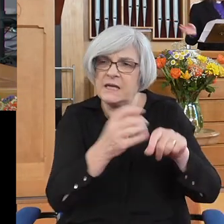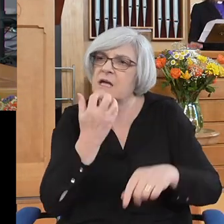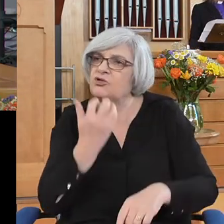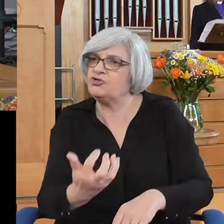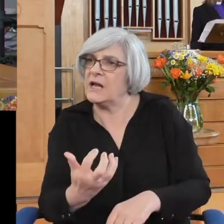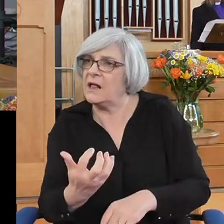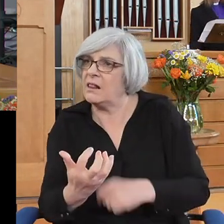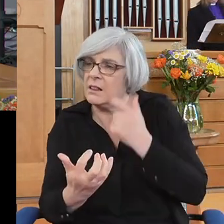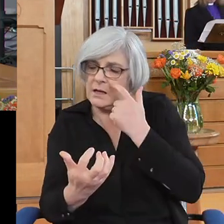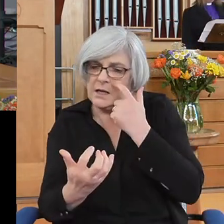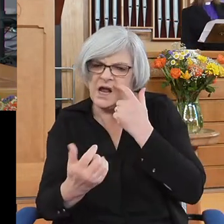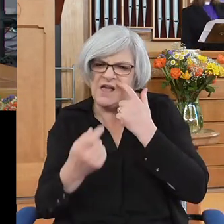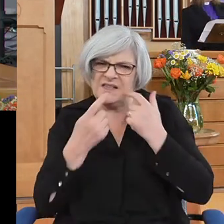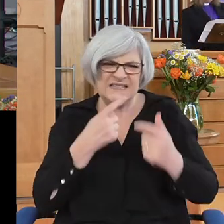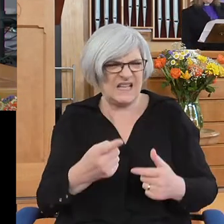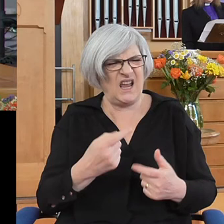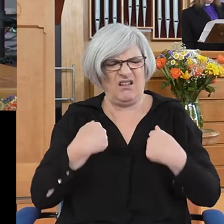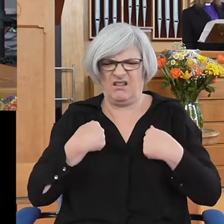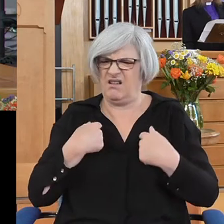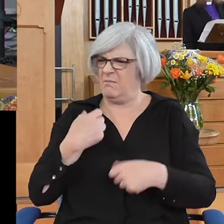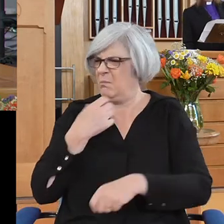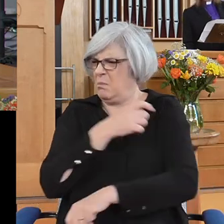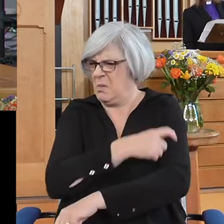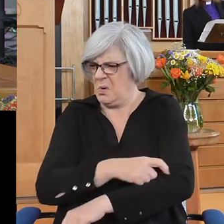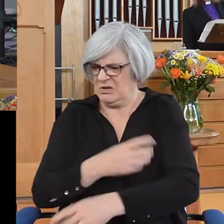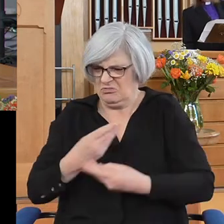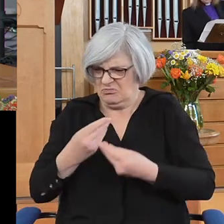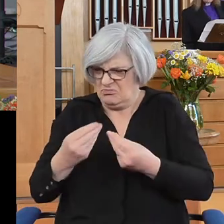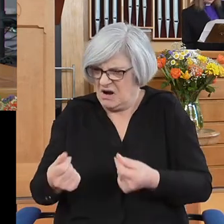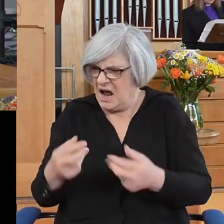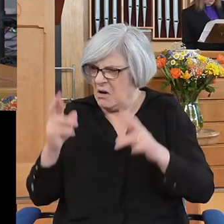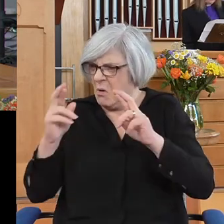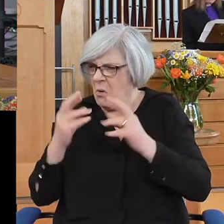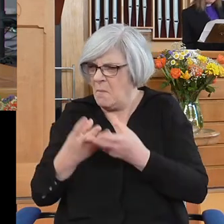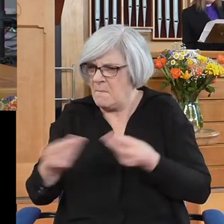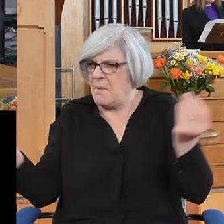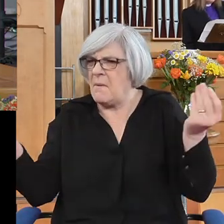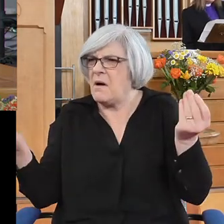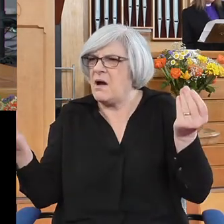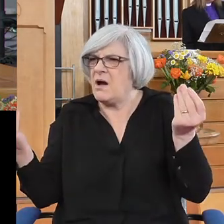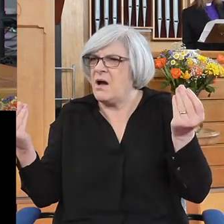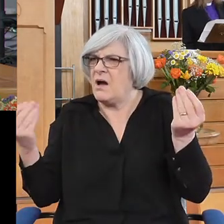say, our bones are dried up, our hope is gone, we are cut off.